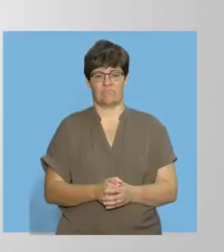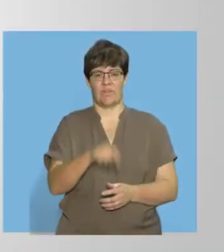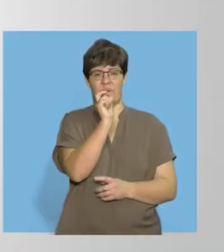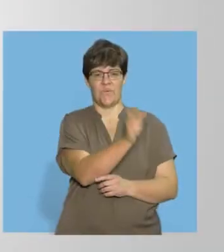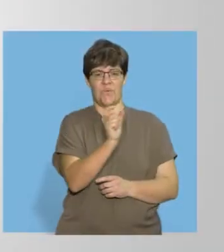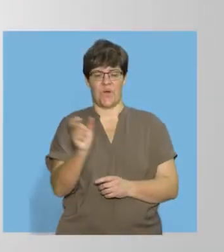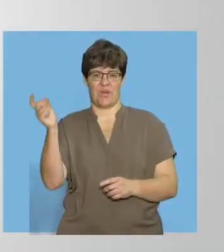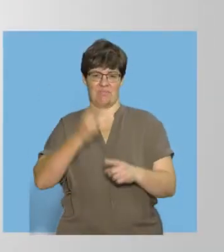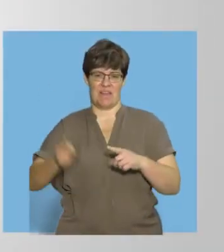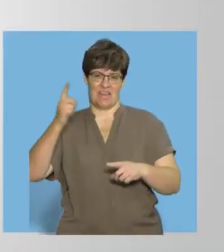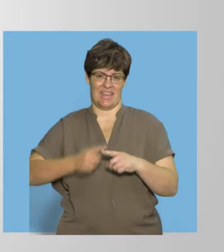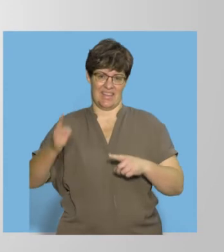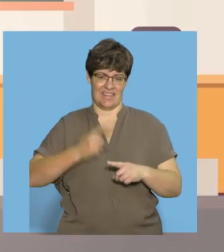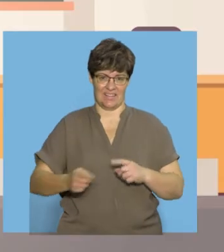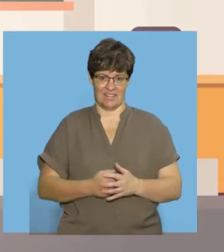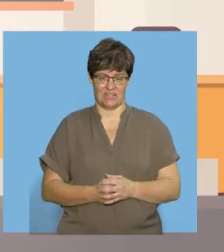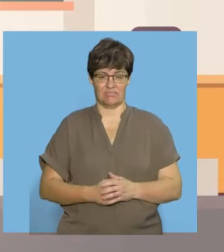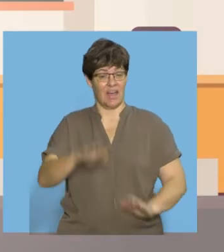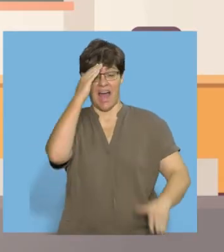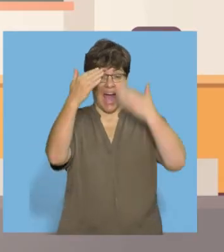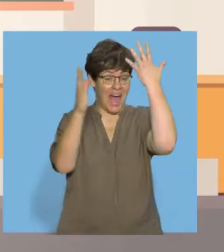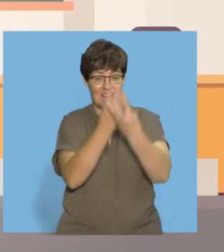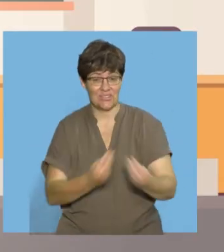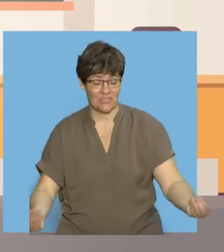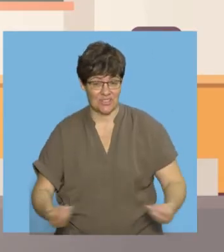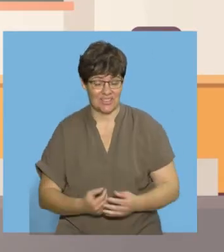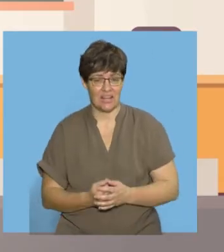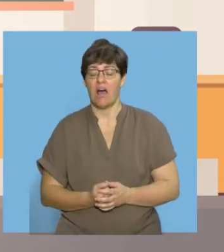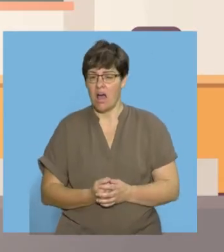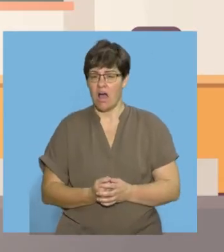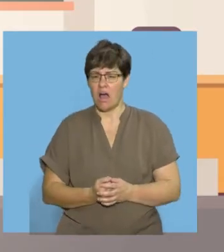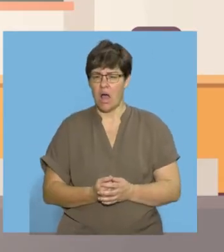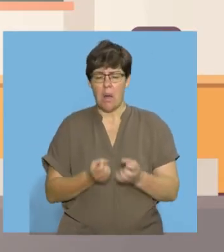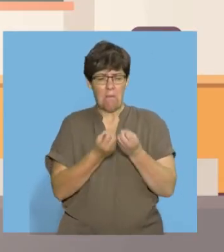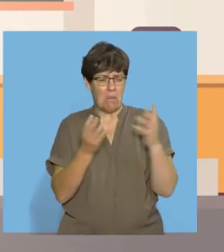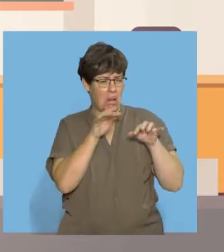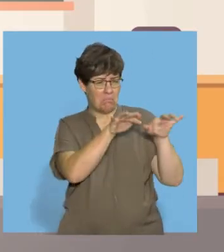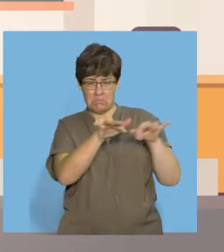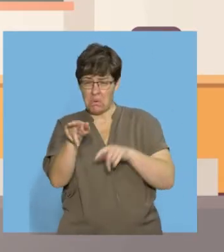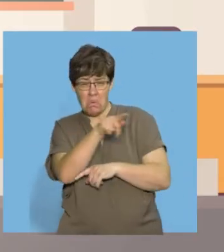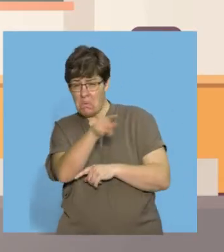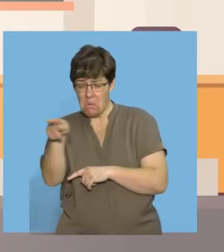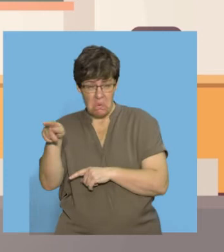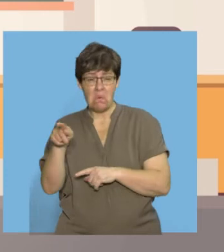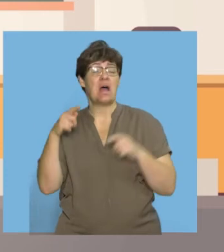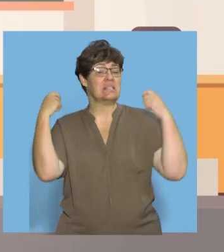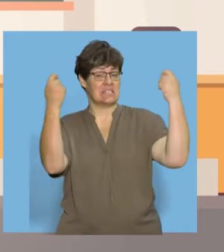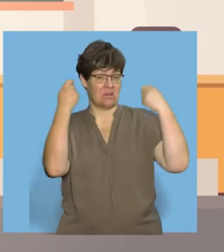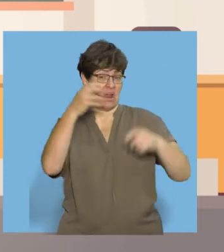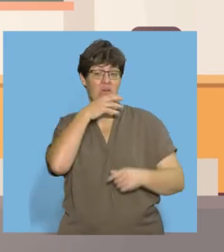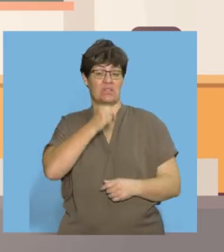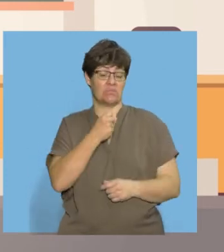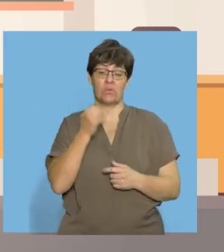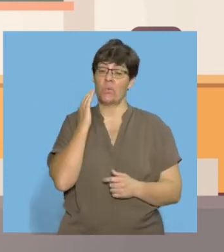Wordplay Hello children! Lots of people celebrate Christmas on the 25th of